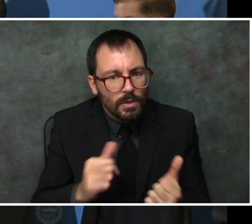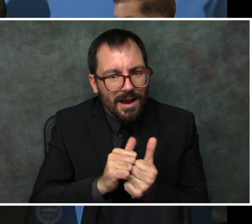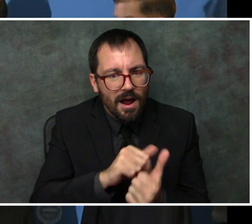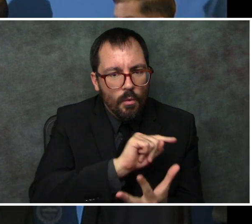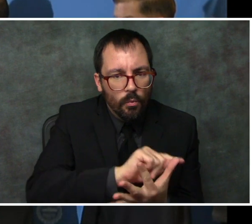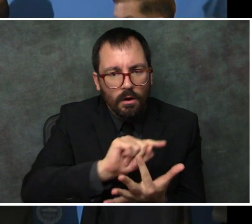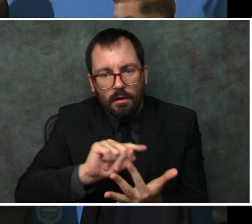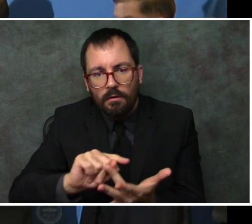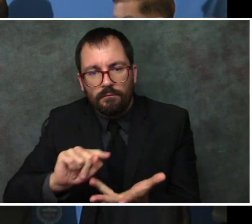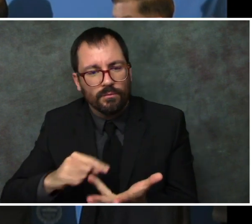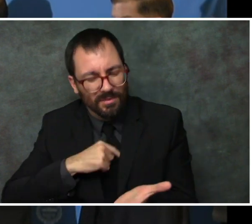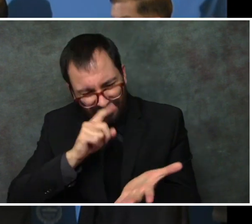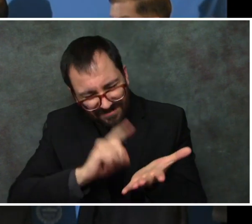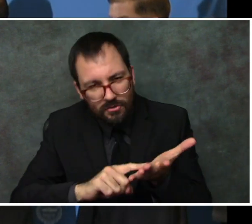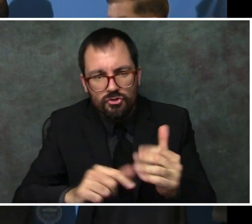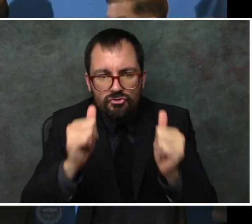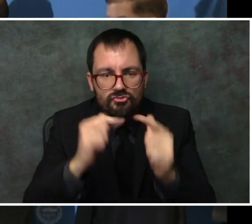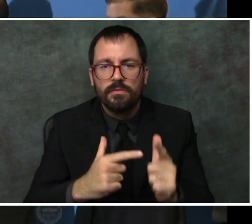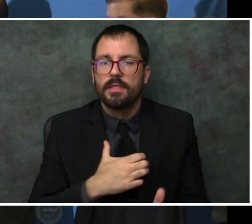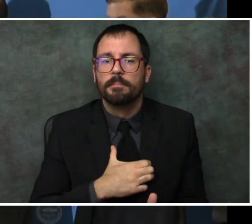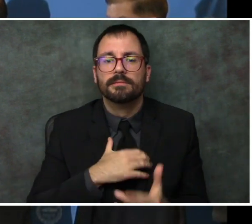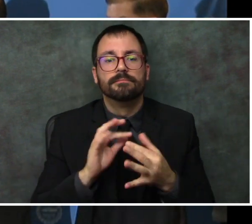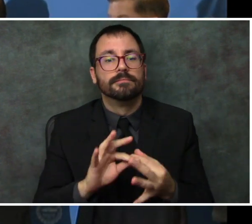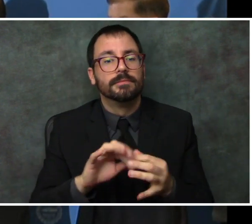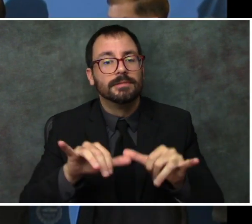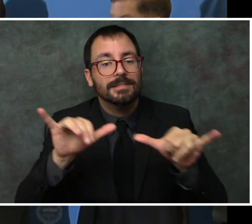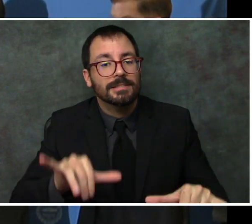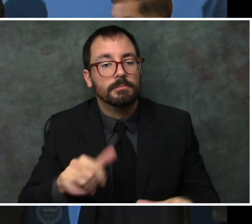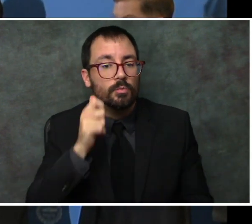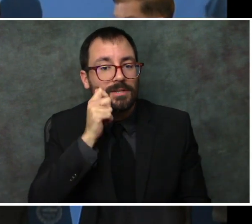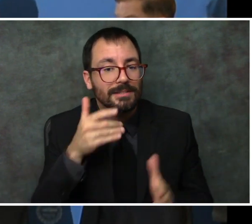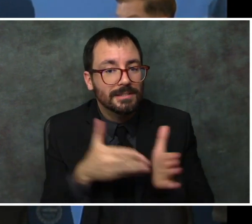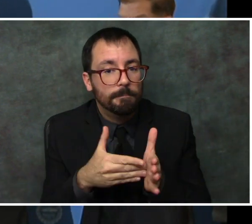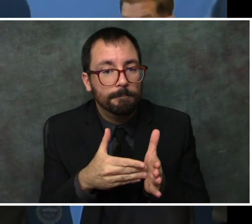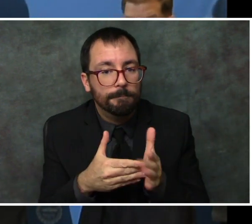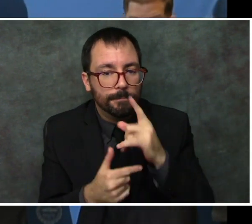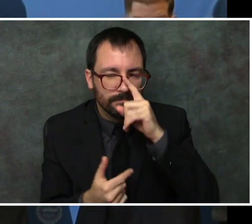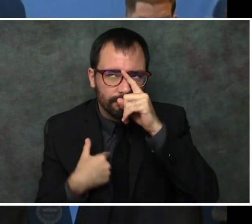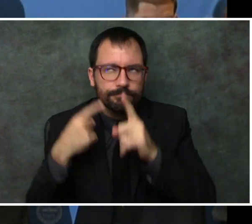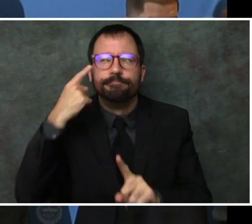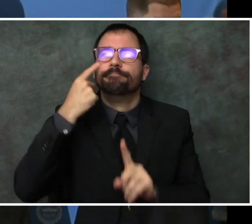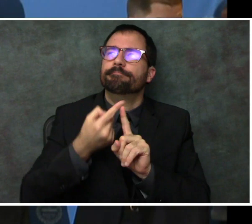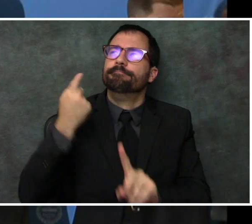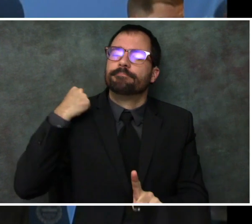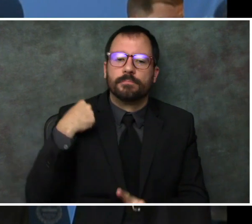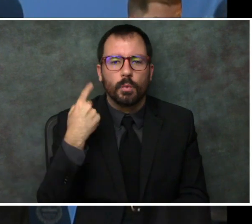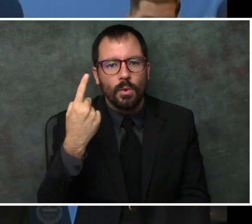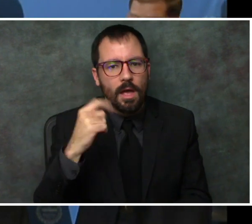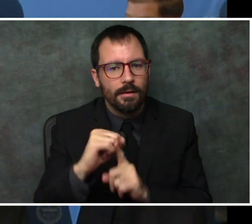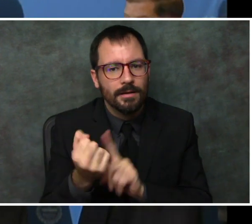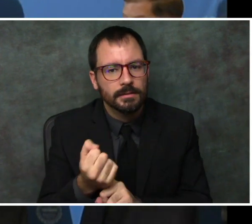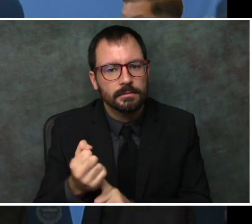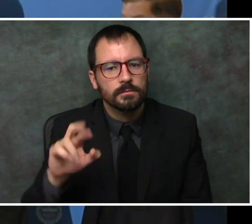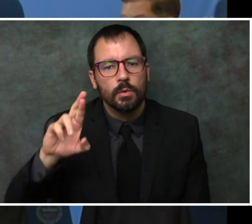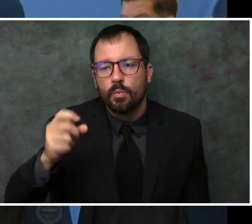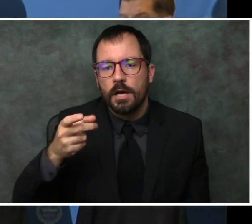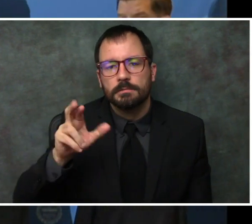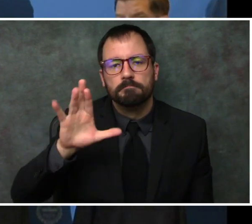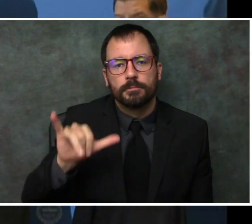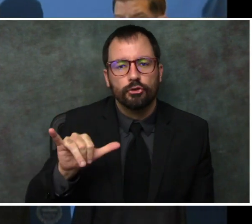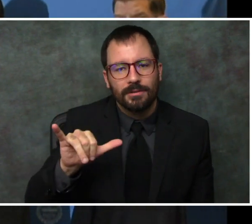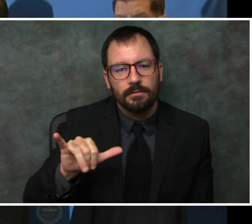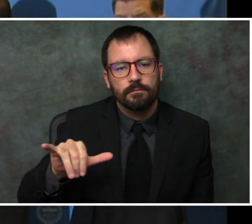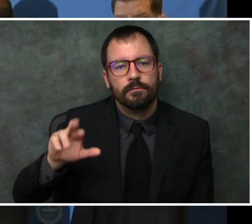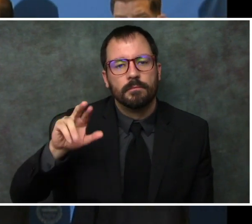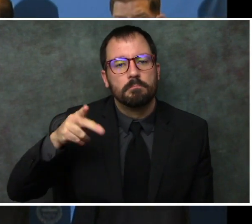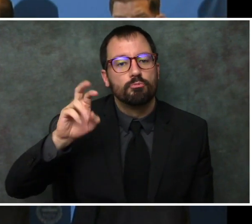in Roxbury Prep in Hyde Park. We fully investigated that. So long story short, we want to assure you that we're not the